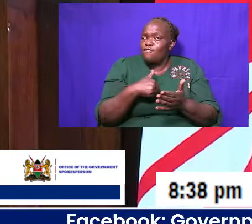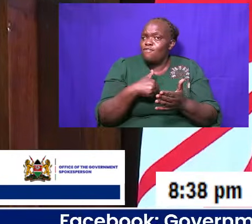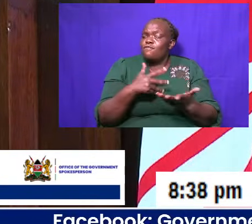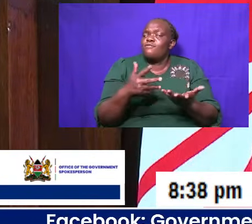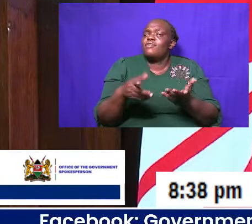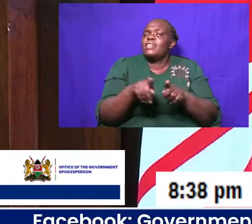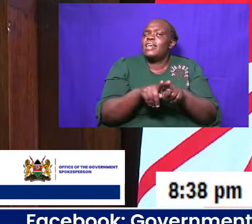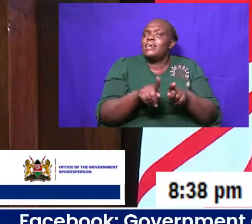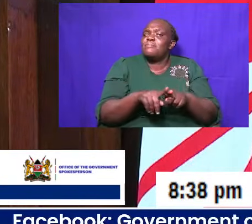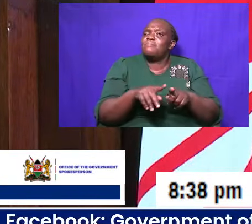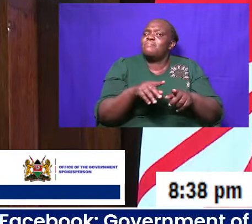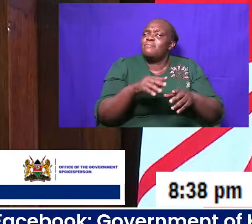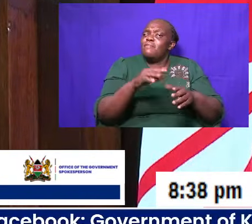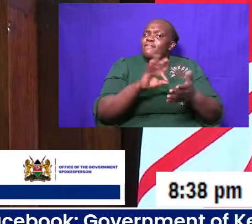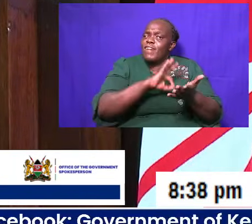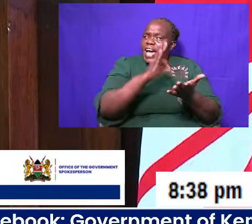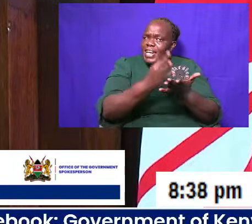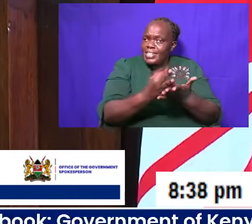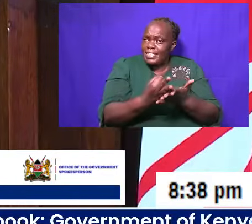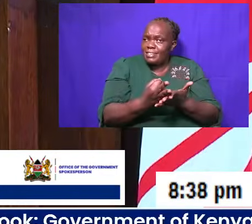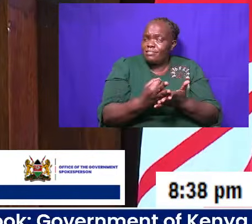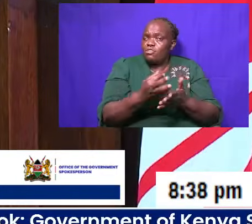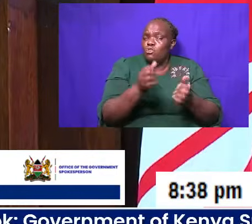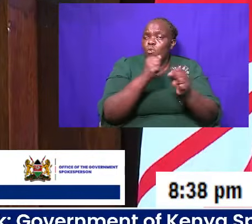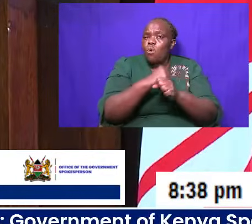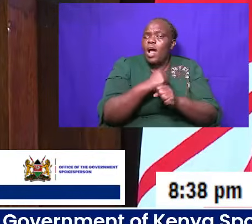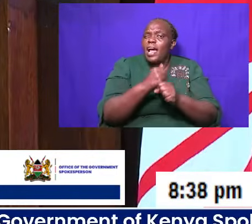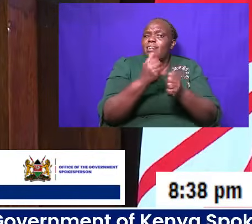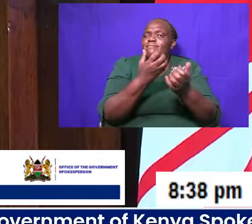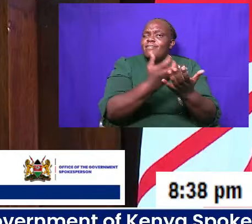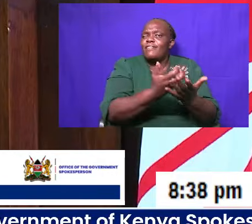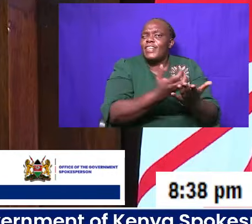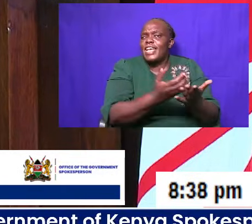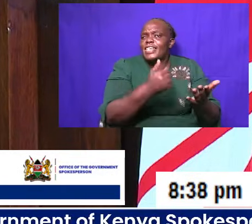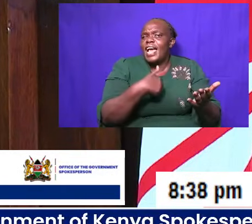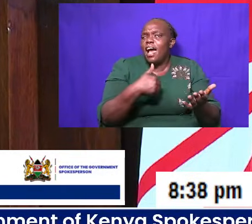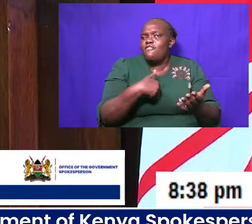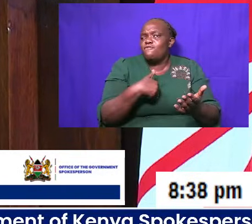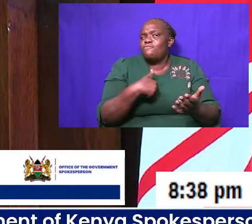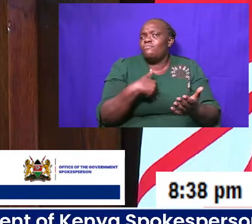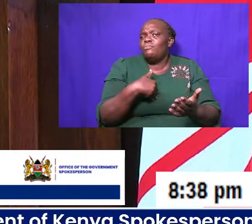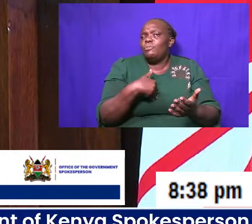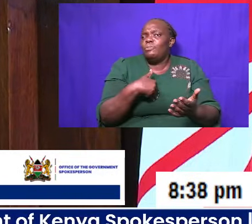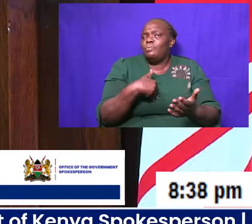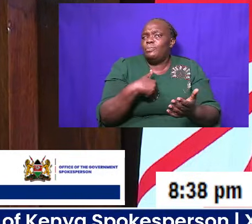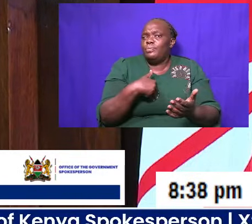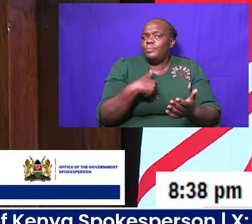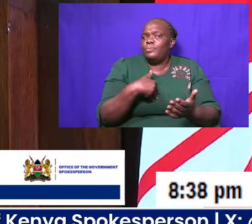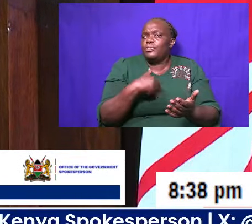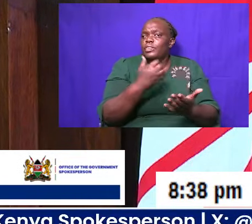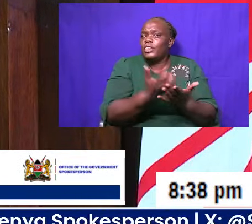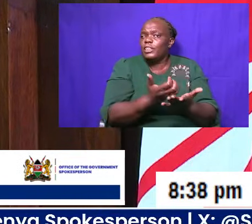and infrastructure fund, which aligned to the evidence that we had, the evidence that we had collected from the